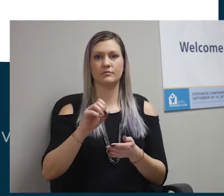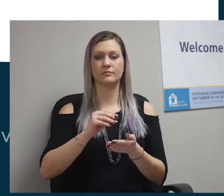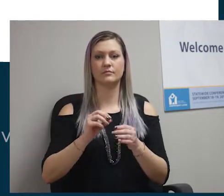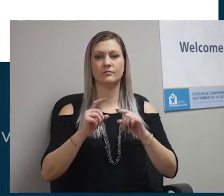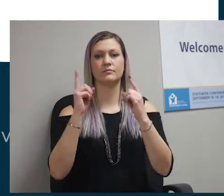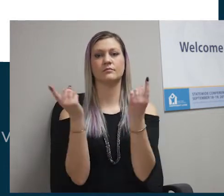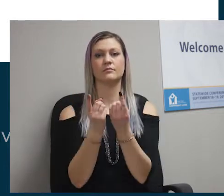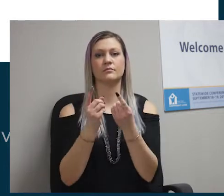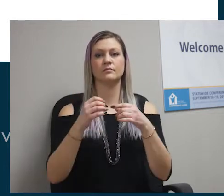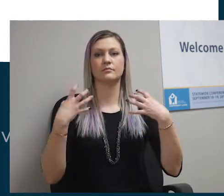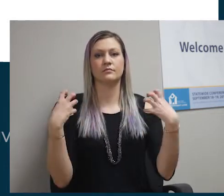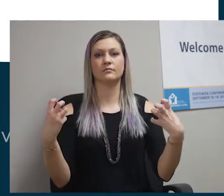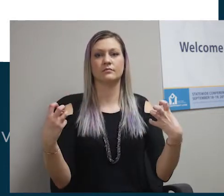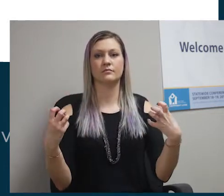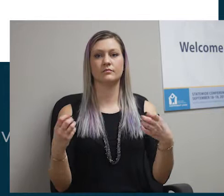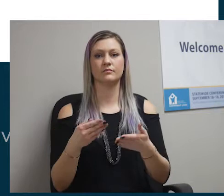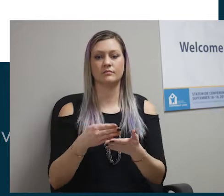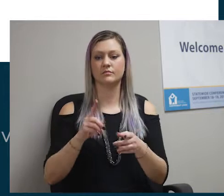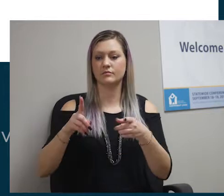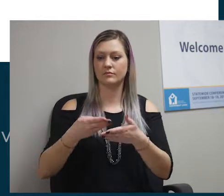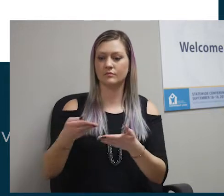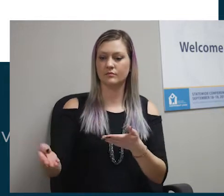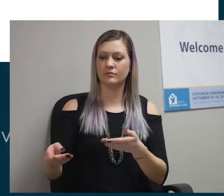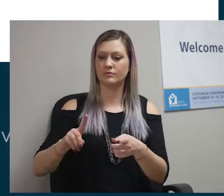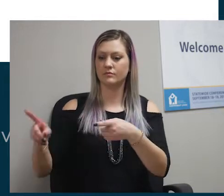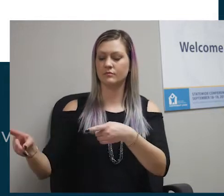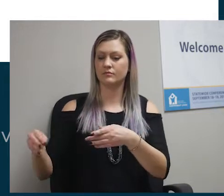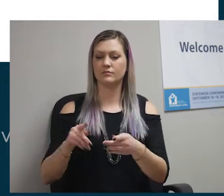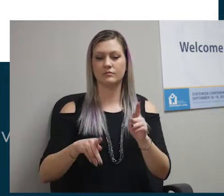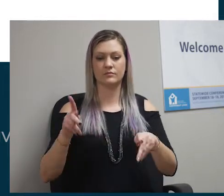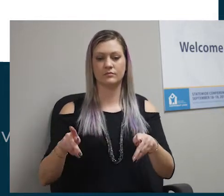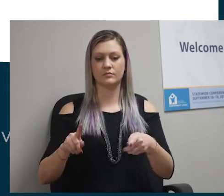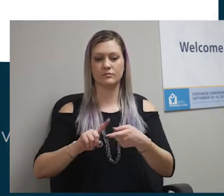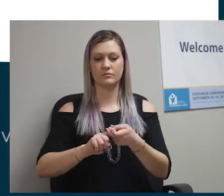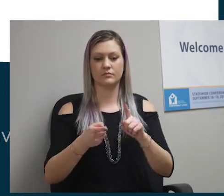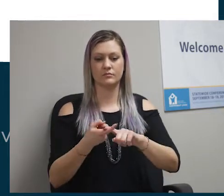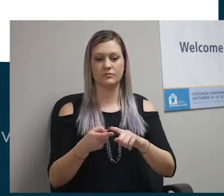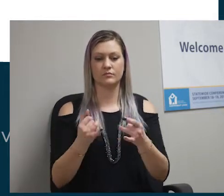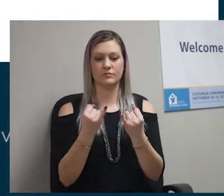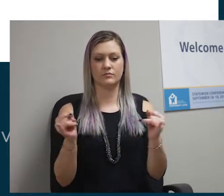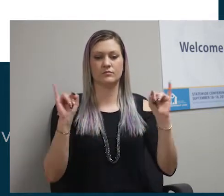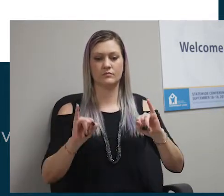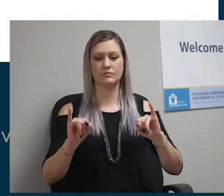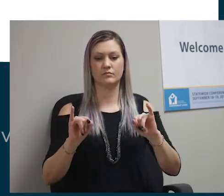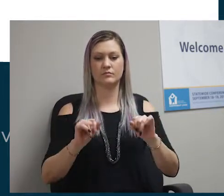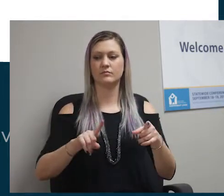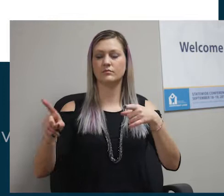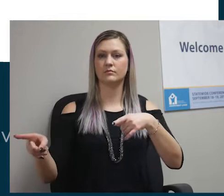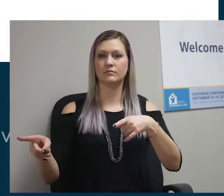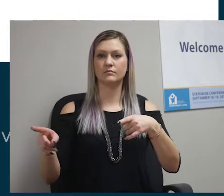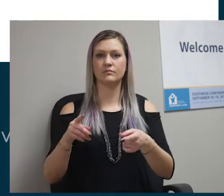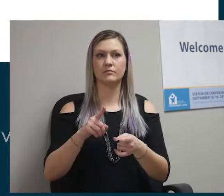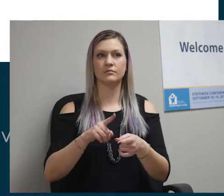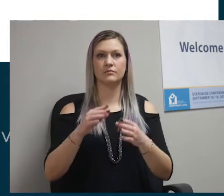of the Money Follows the Person demonstration. This training will help you as a peer advocate help people leaving nursing facilities develop